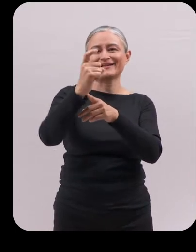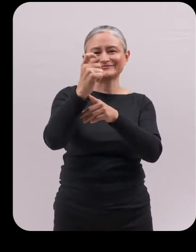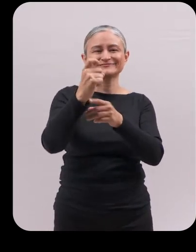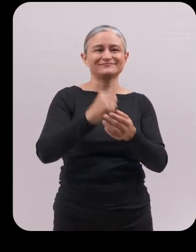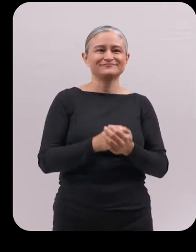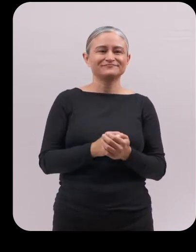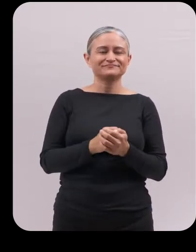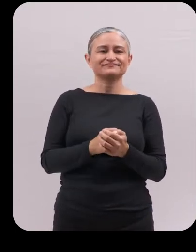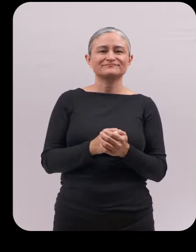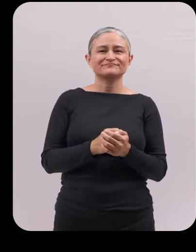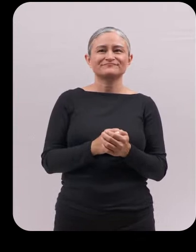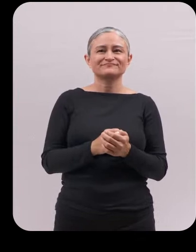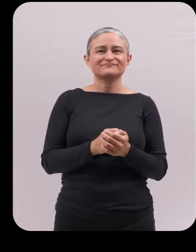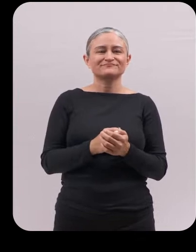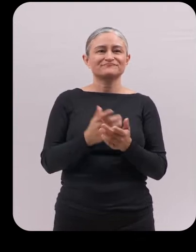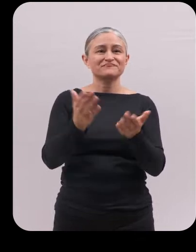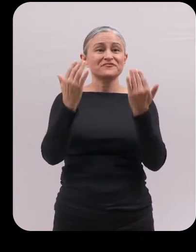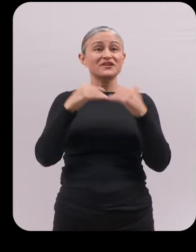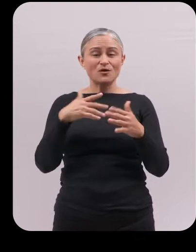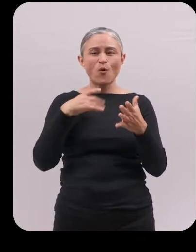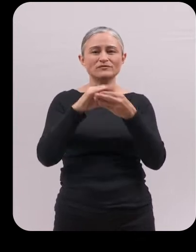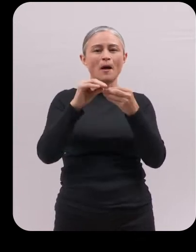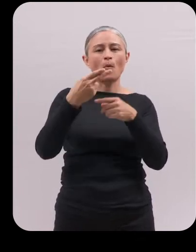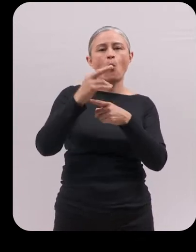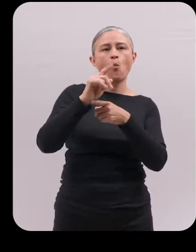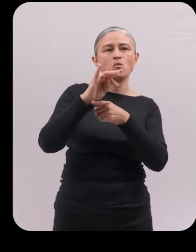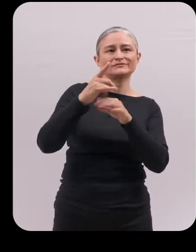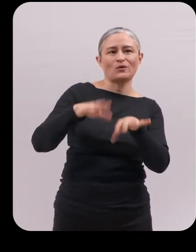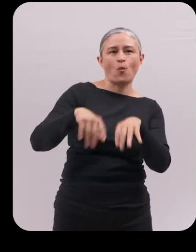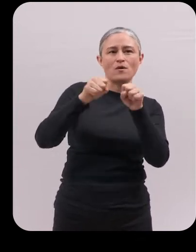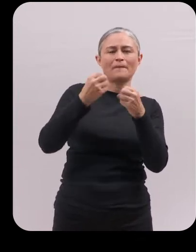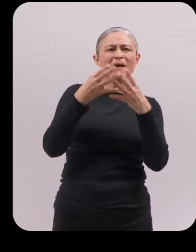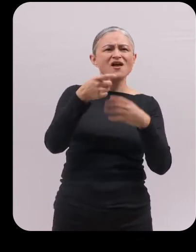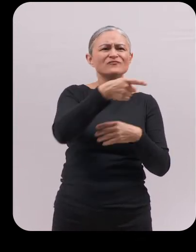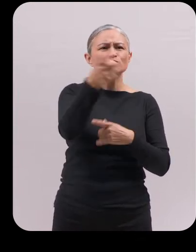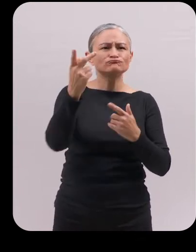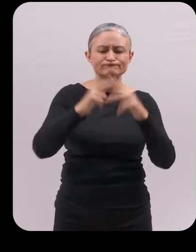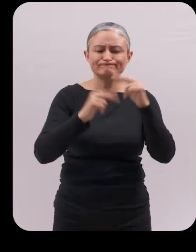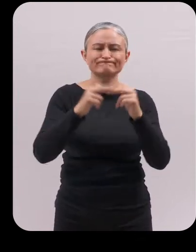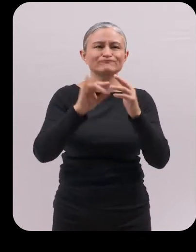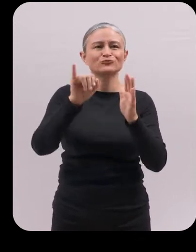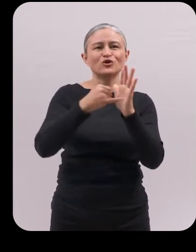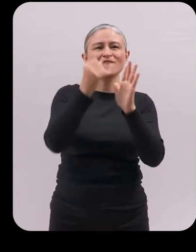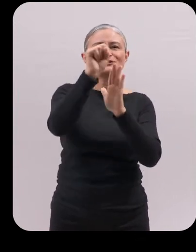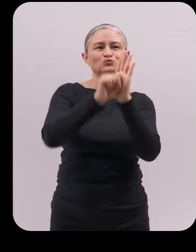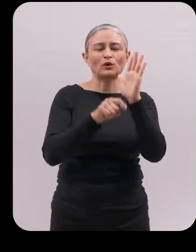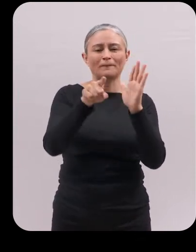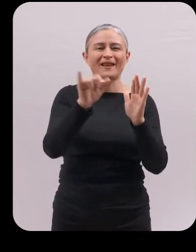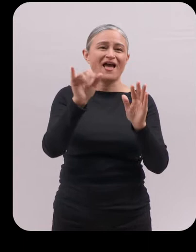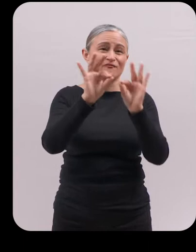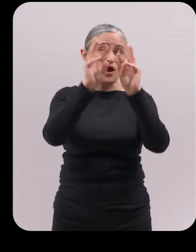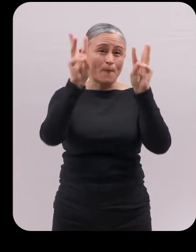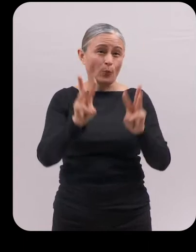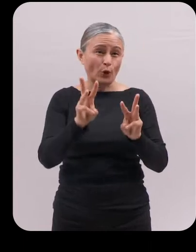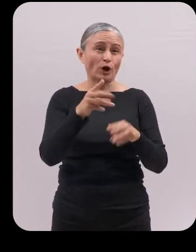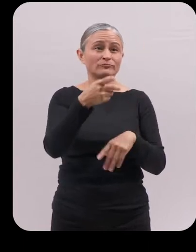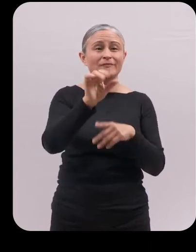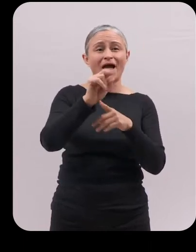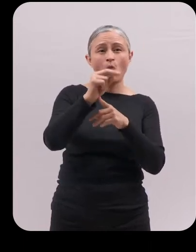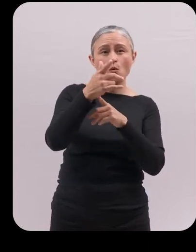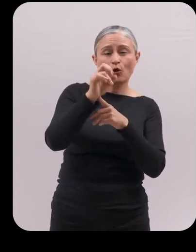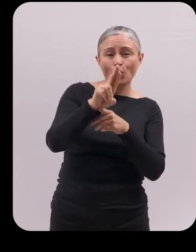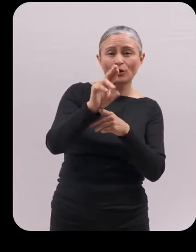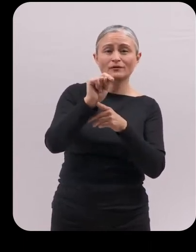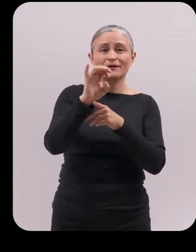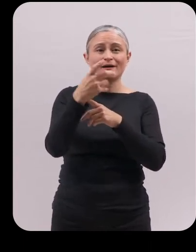up, let's talk hosting. So many of you are building with JavaScript frameworks like Angular and Next.js.